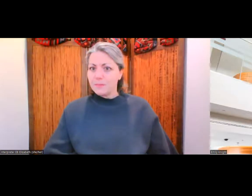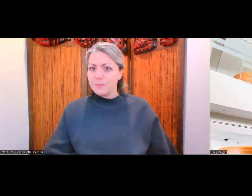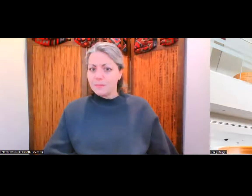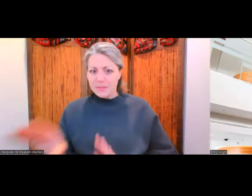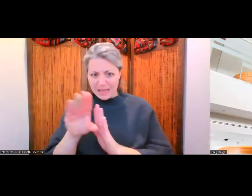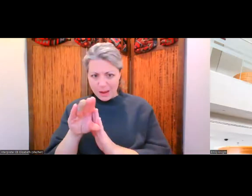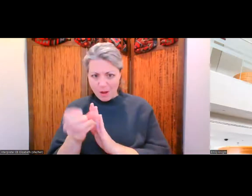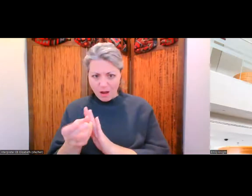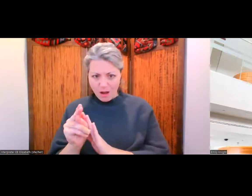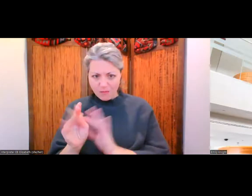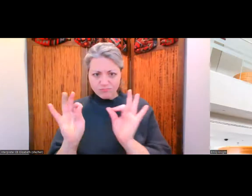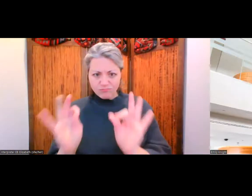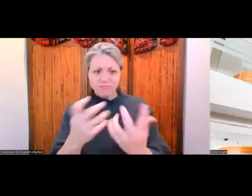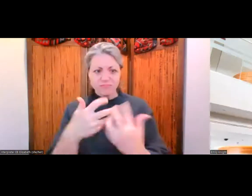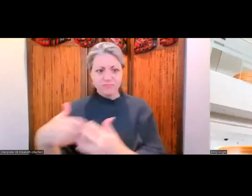Okay.